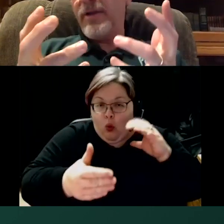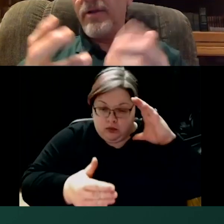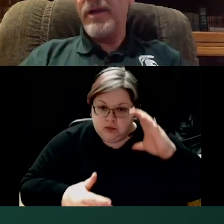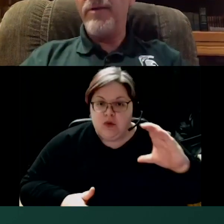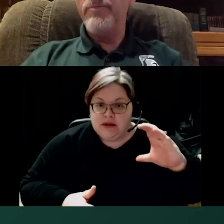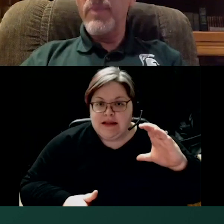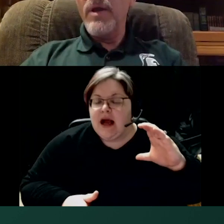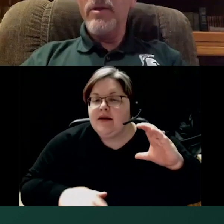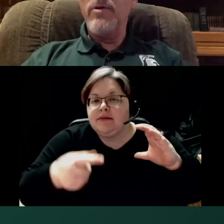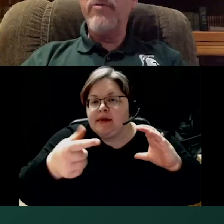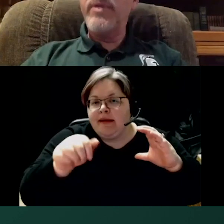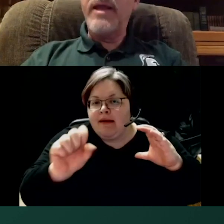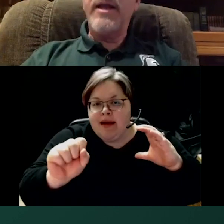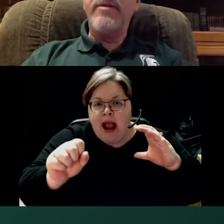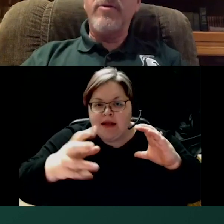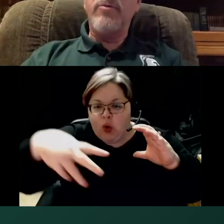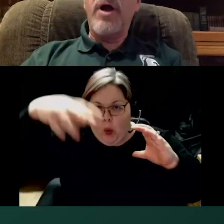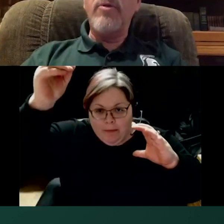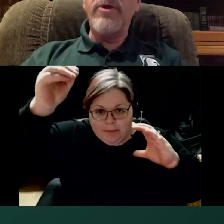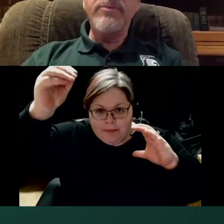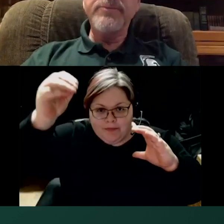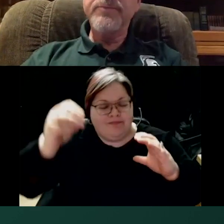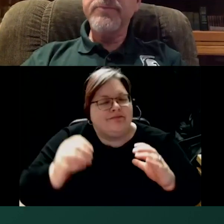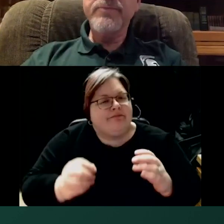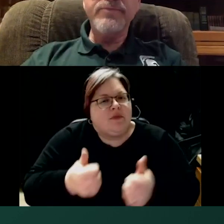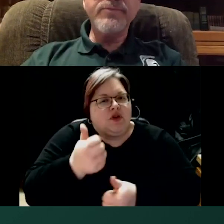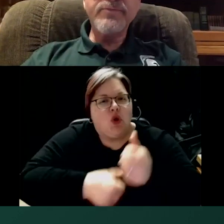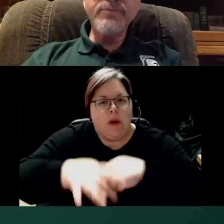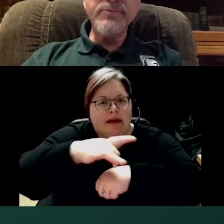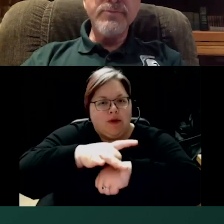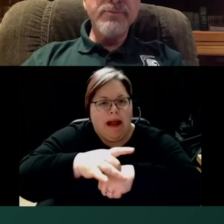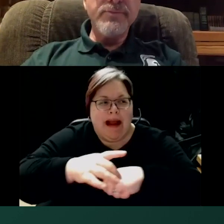have gases again. So every planet has its own problem there.